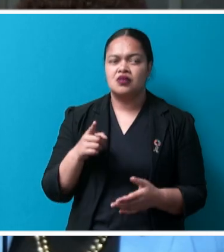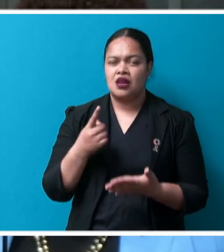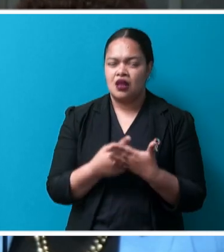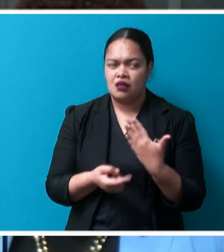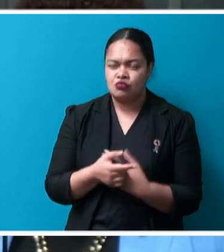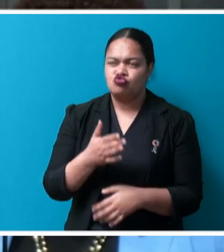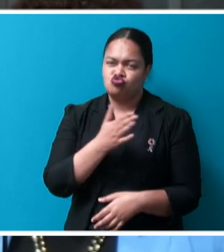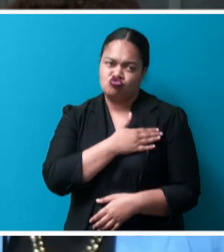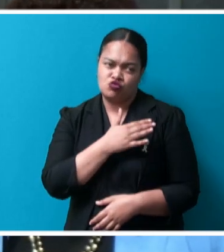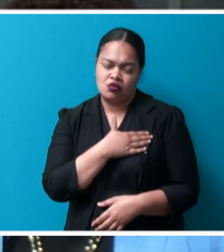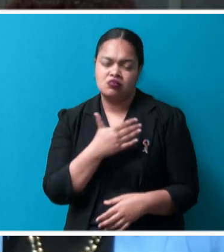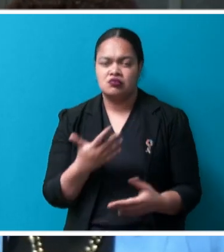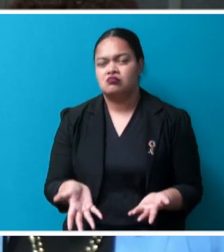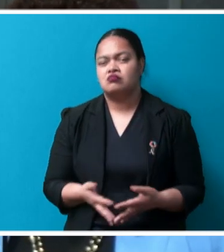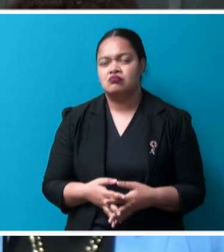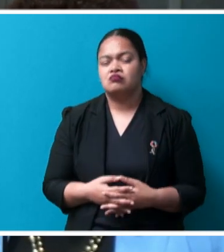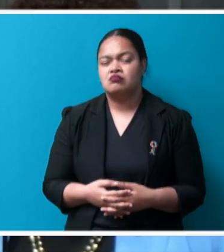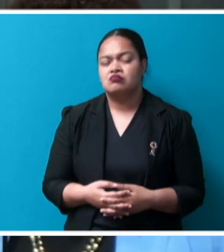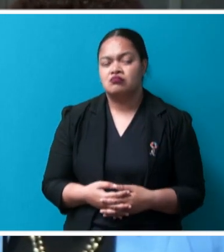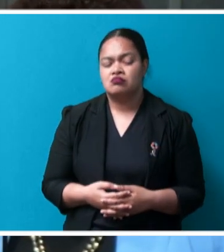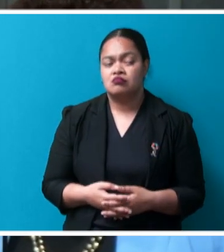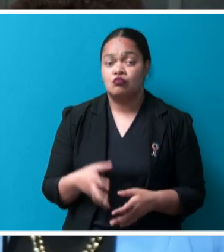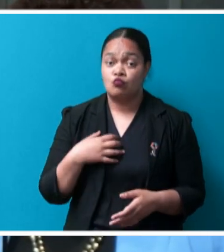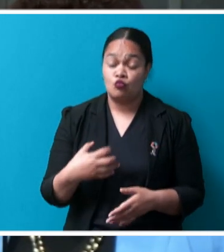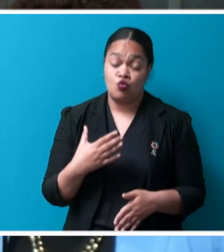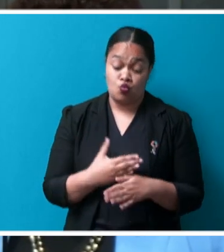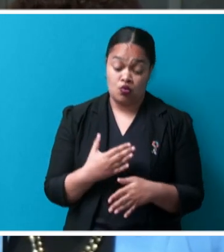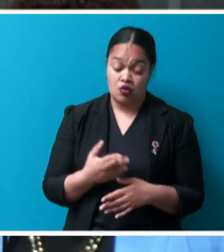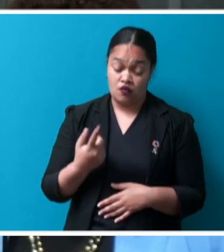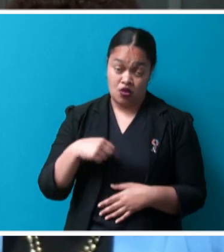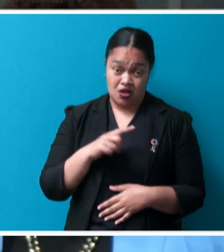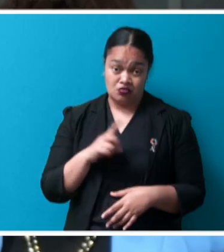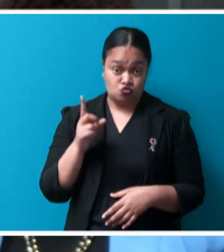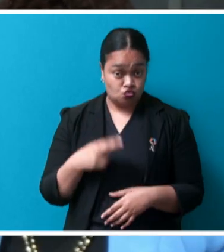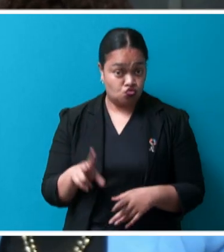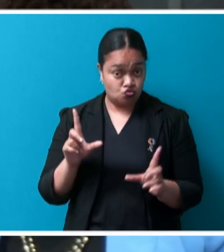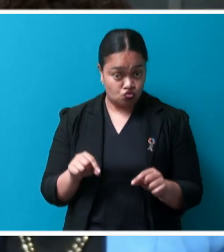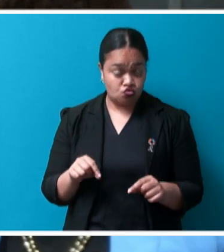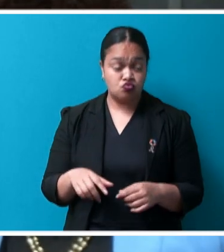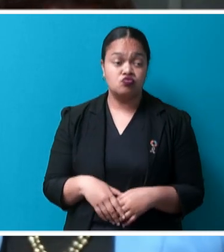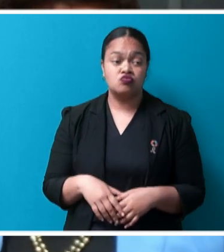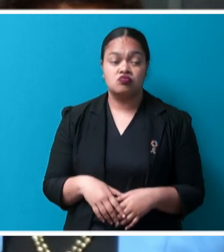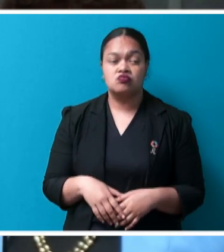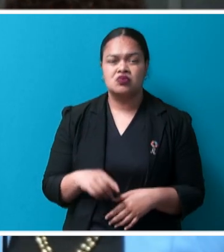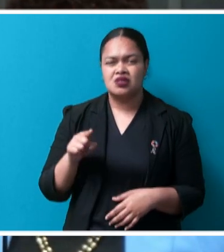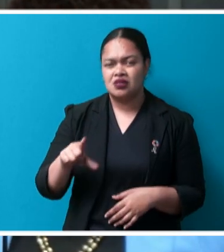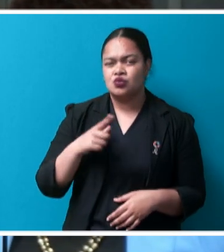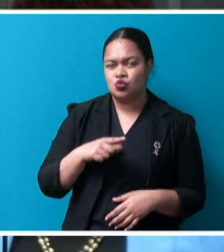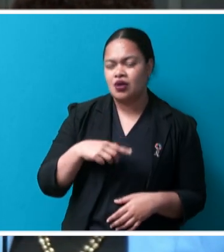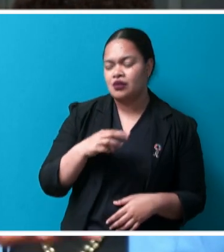good. So more work for us to do in terms of getting that to the community. That is why the